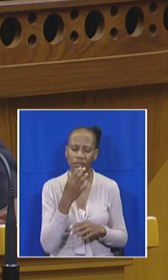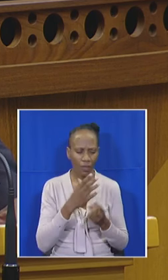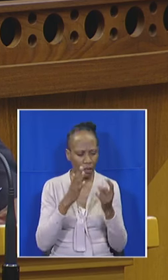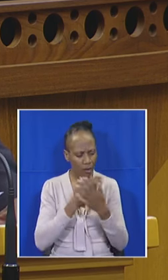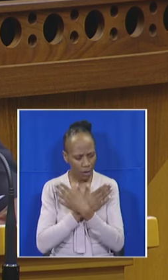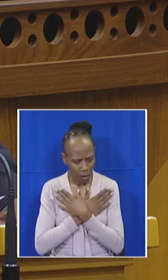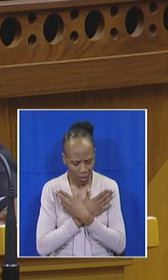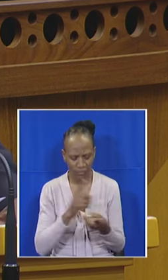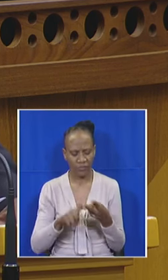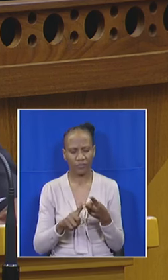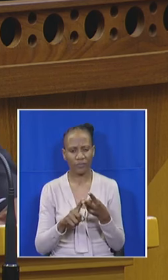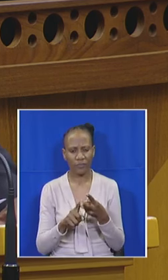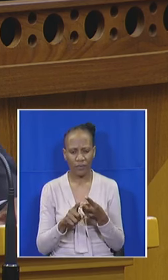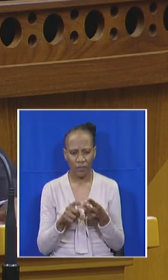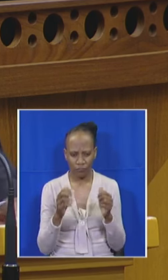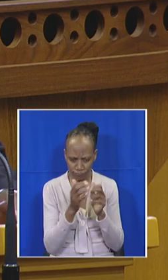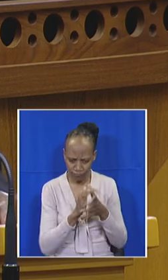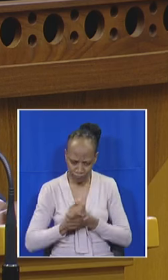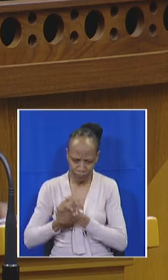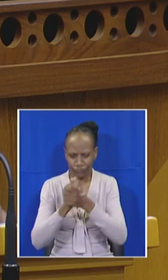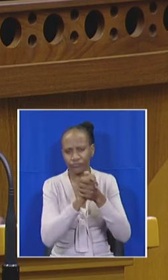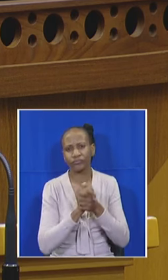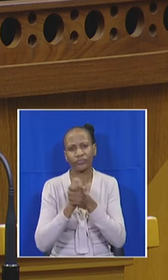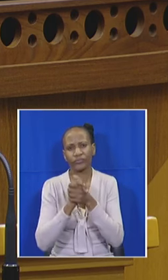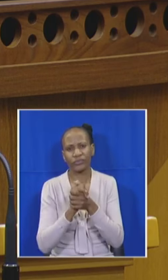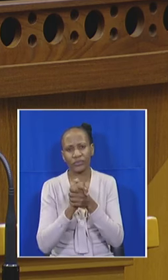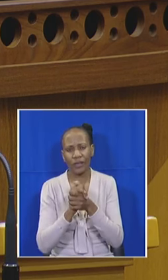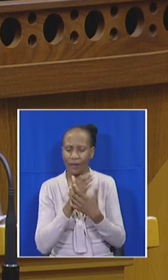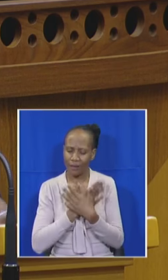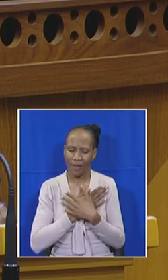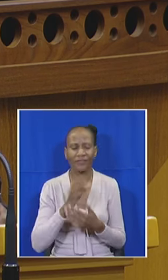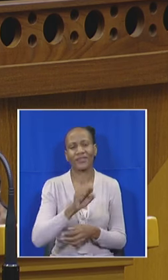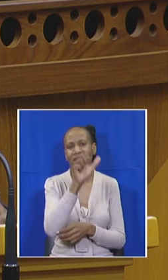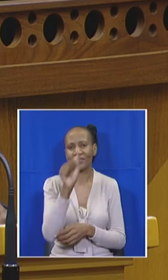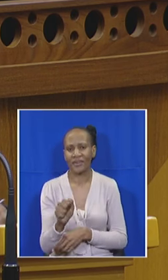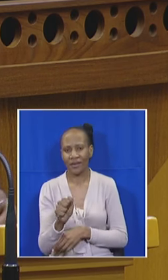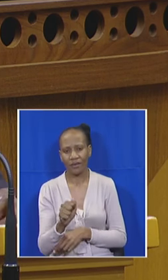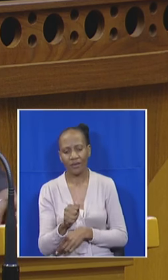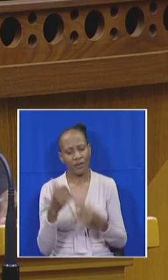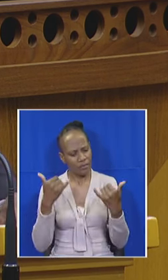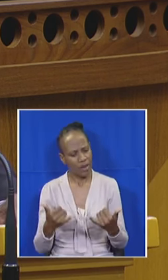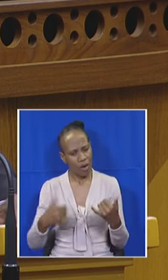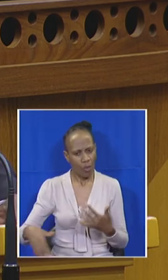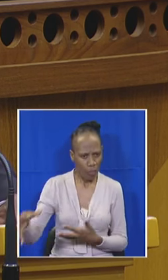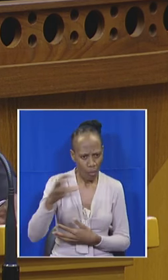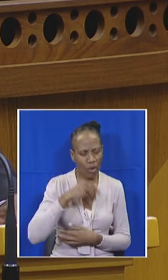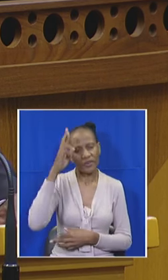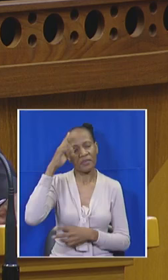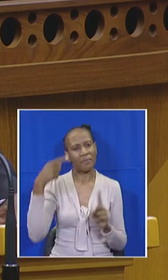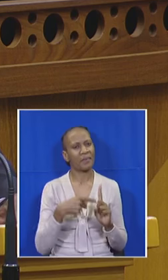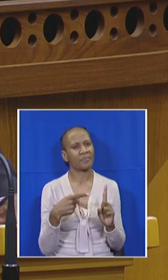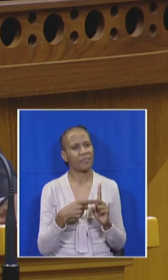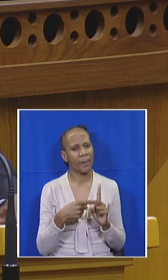for South Africa and its people. In his memory, we should all work hard